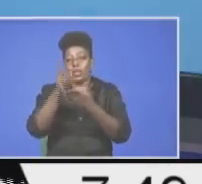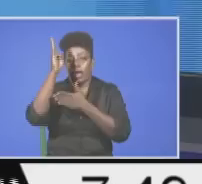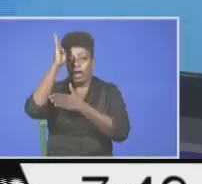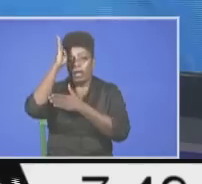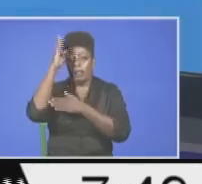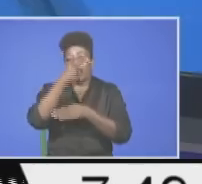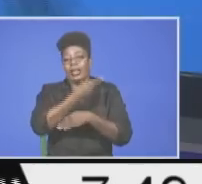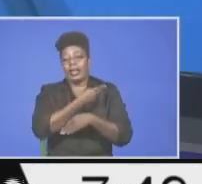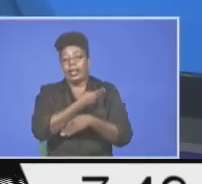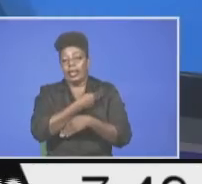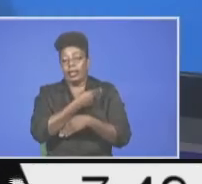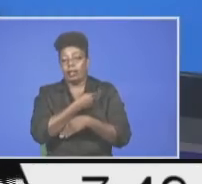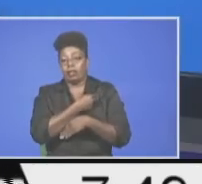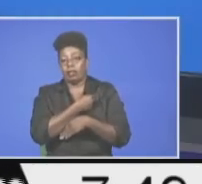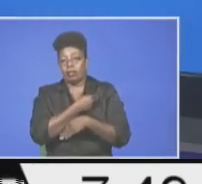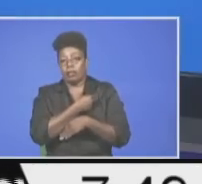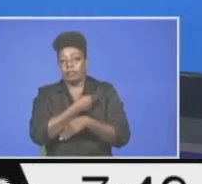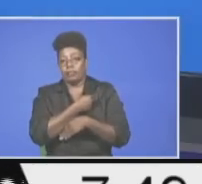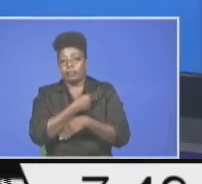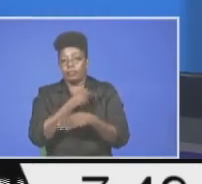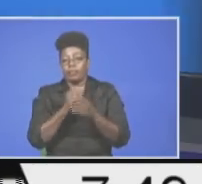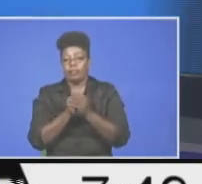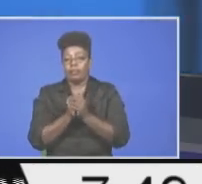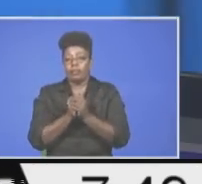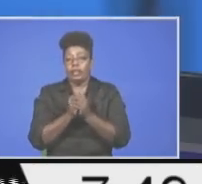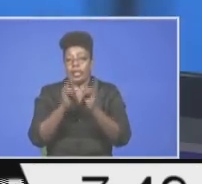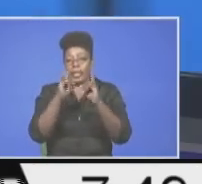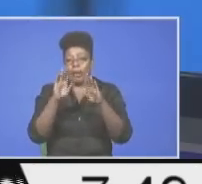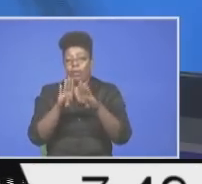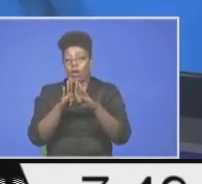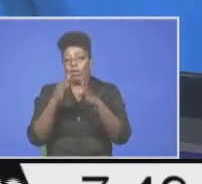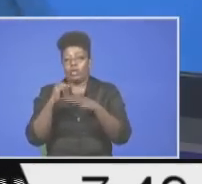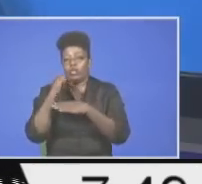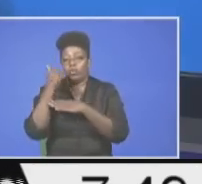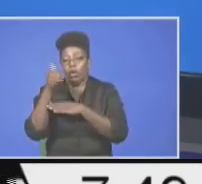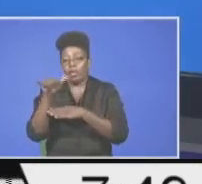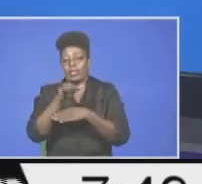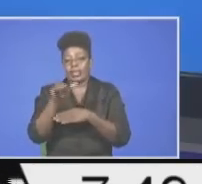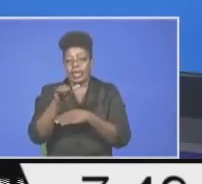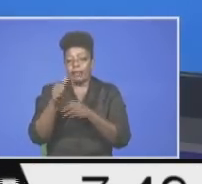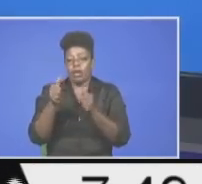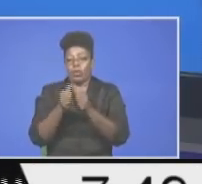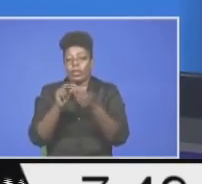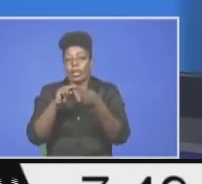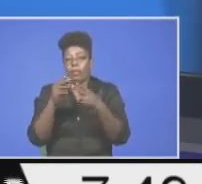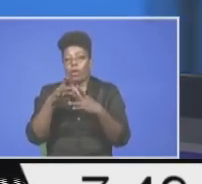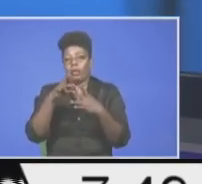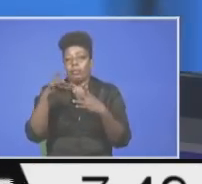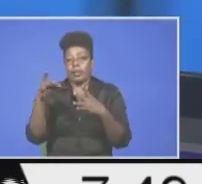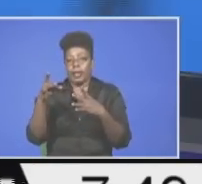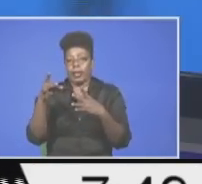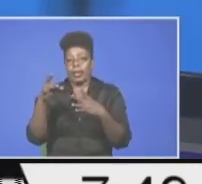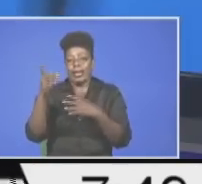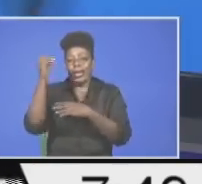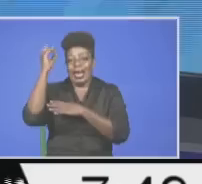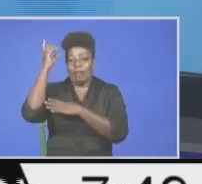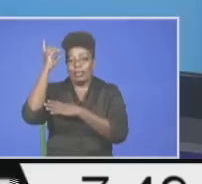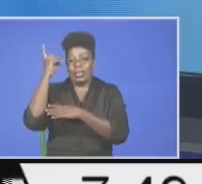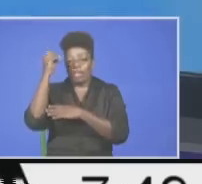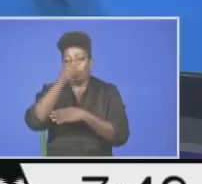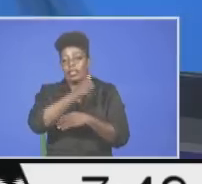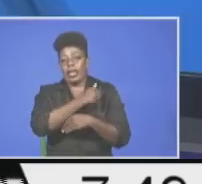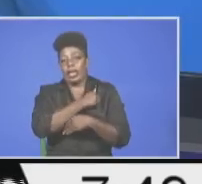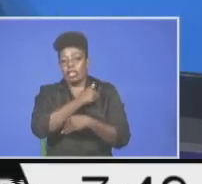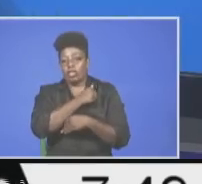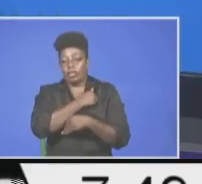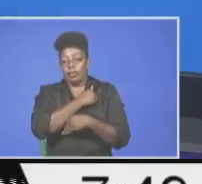and the Sacramento Kings holding Media Day today with camp opening tomorrow. The same goes for the #1 pick in this year's draft, DeAndre Ayton and the